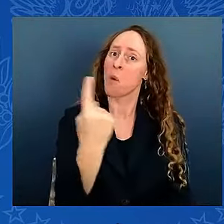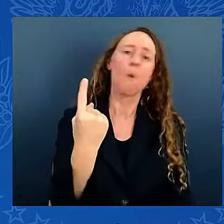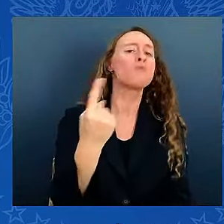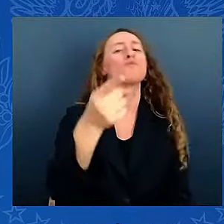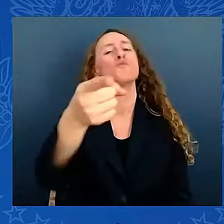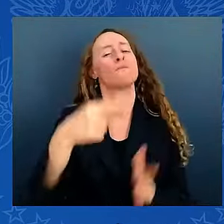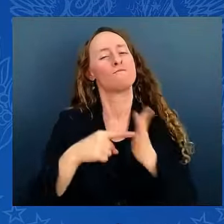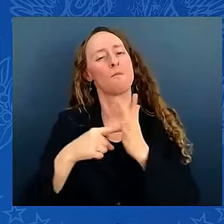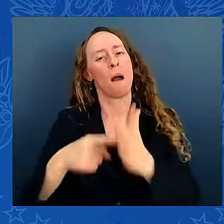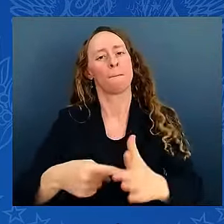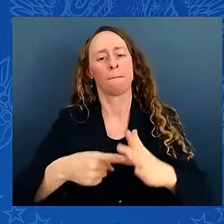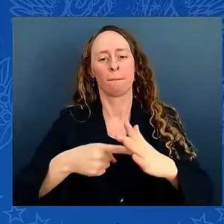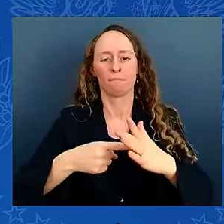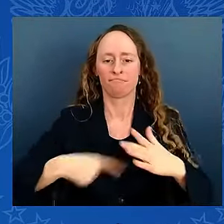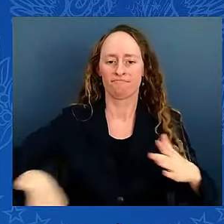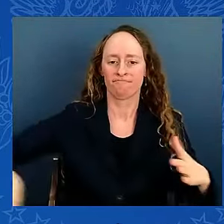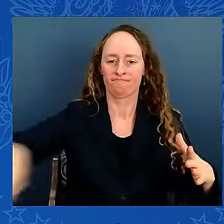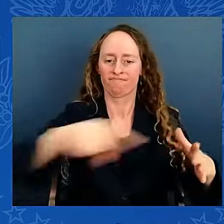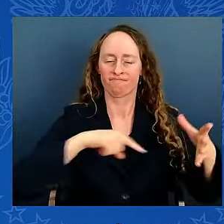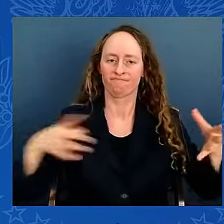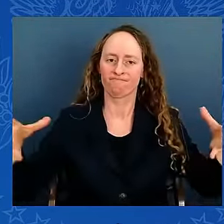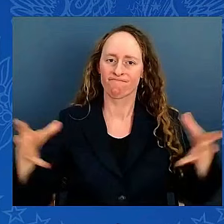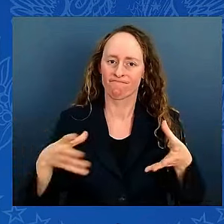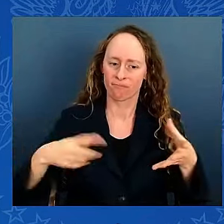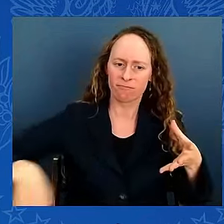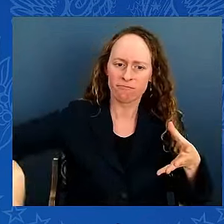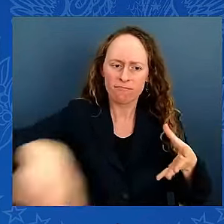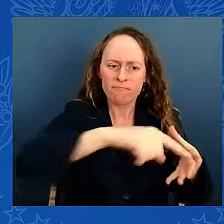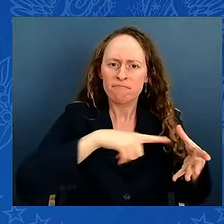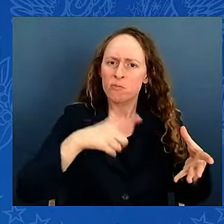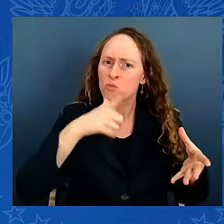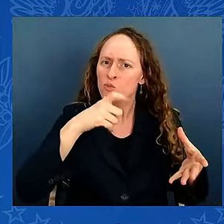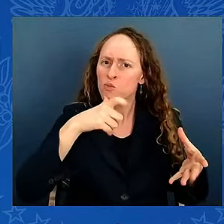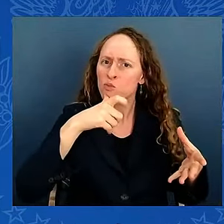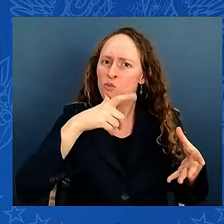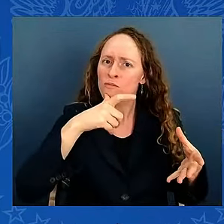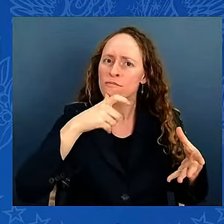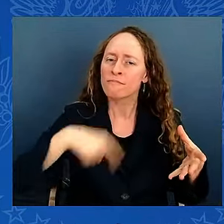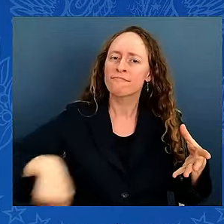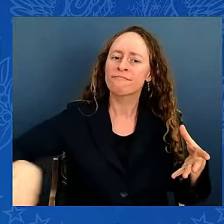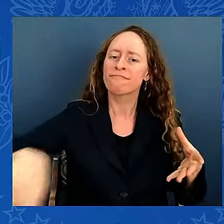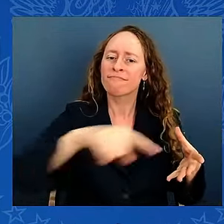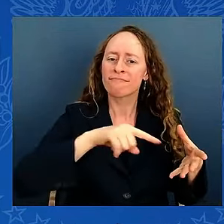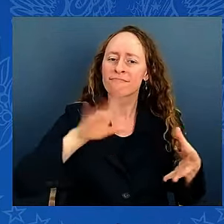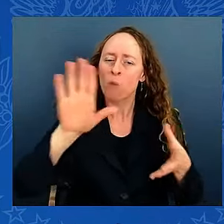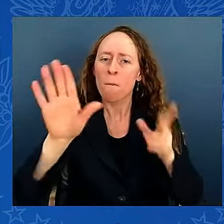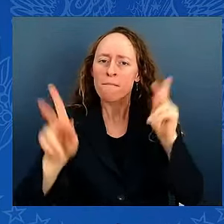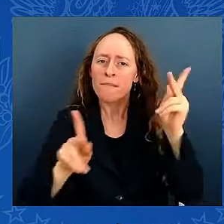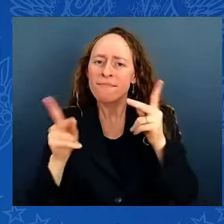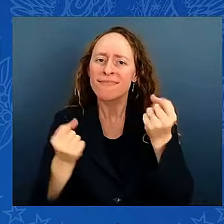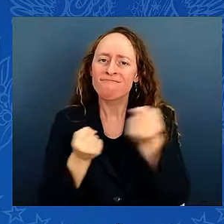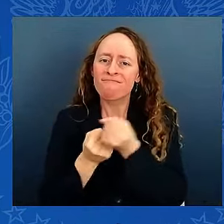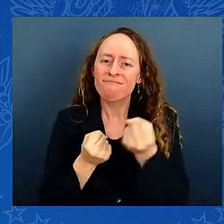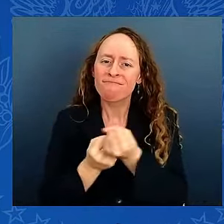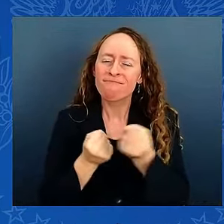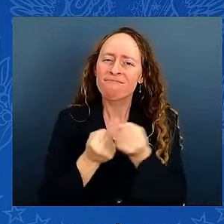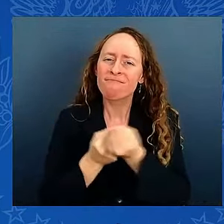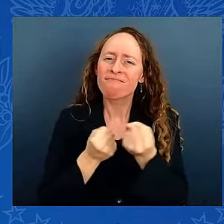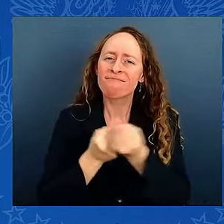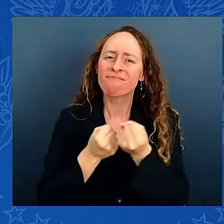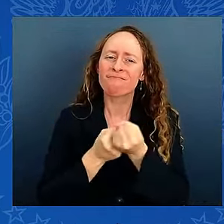earlier, just as you sacrificed yourself. Early hours, long days, intense